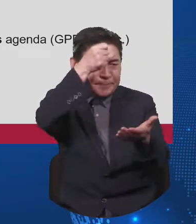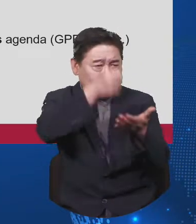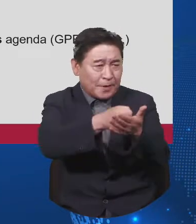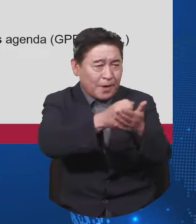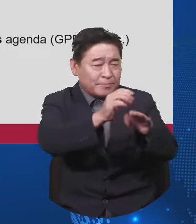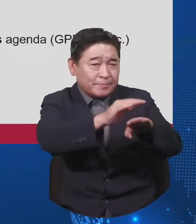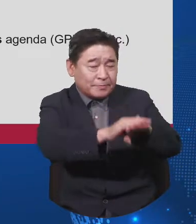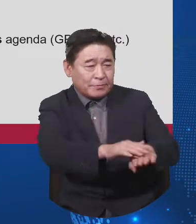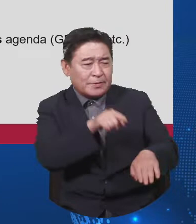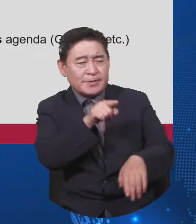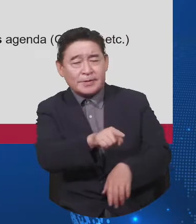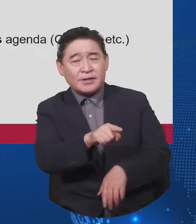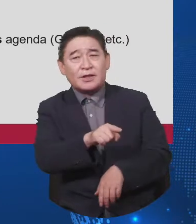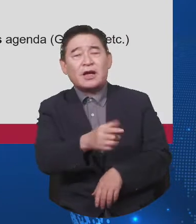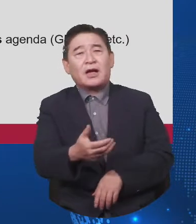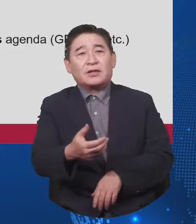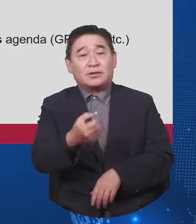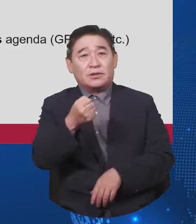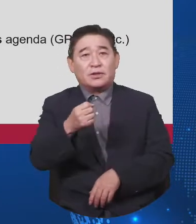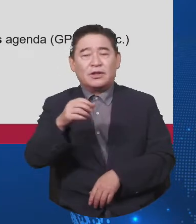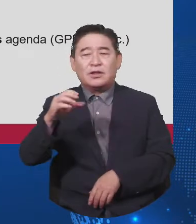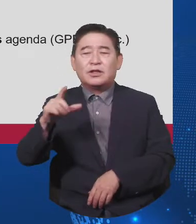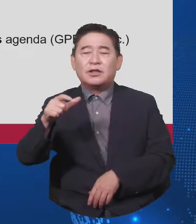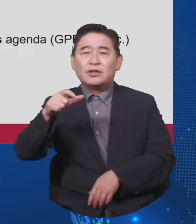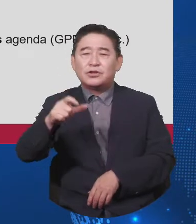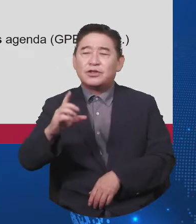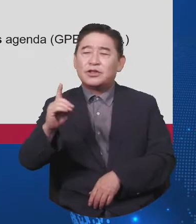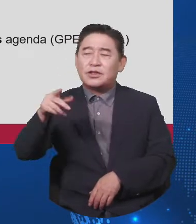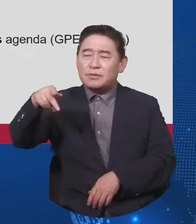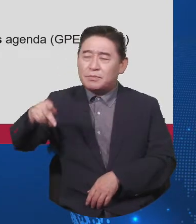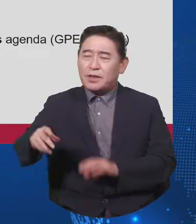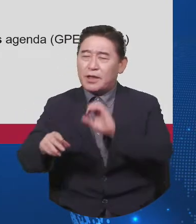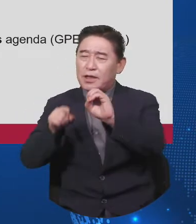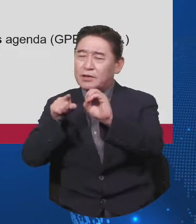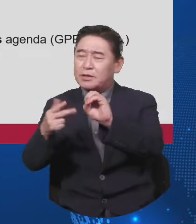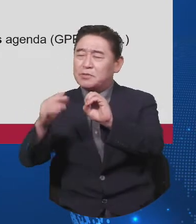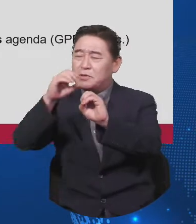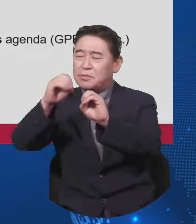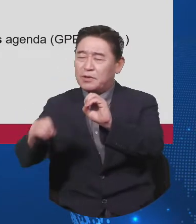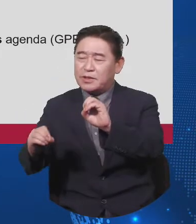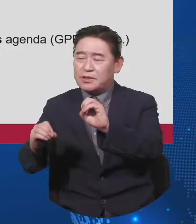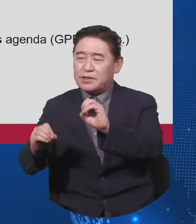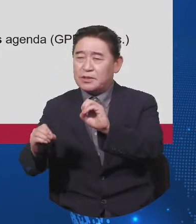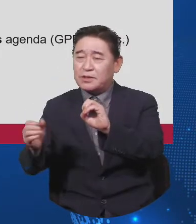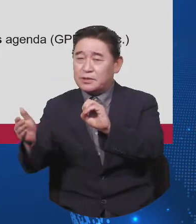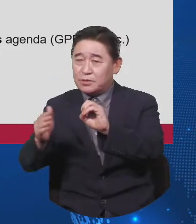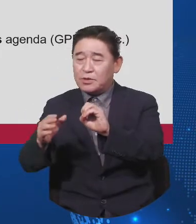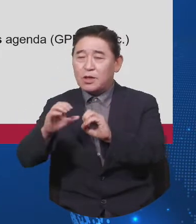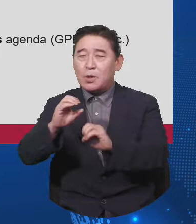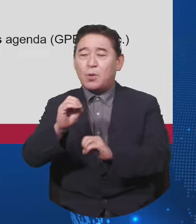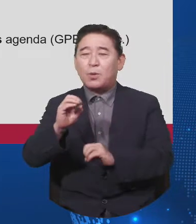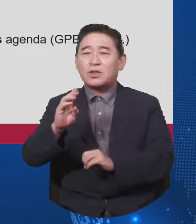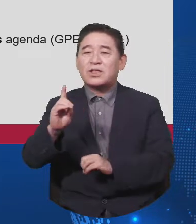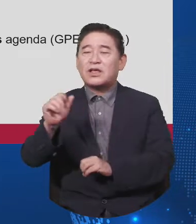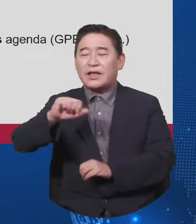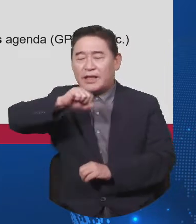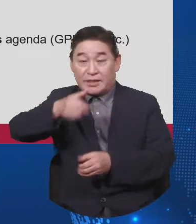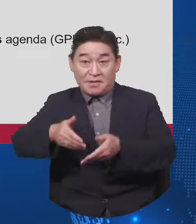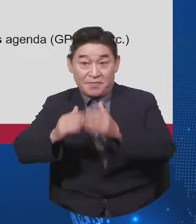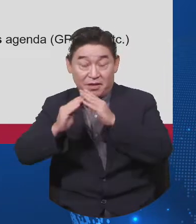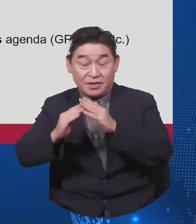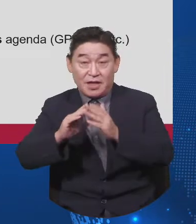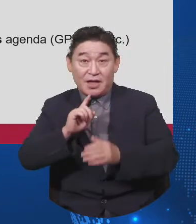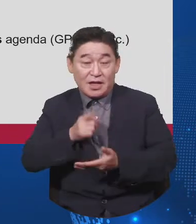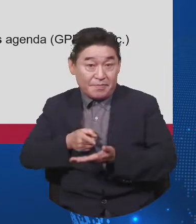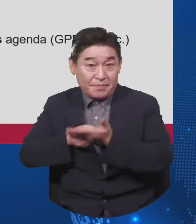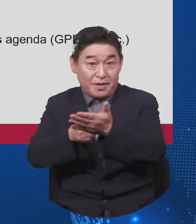of our GDP to provide it for ODA. So what we are measuring is always important. You